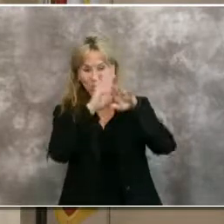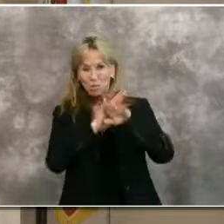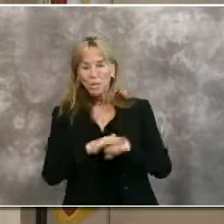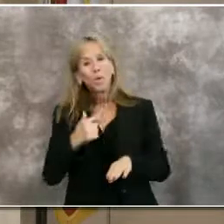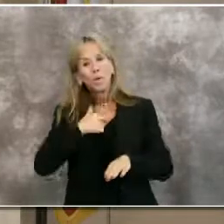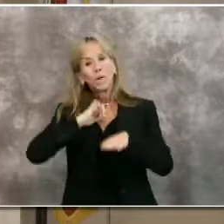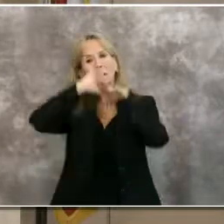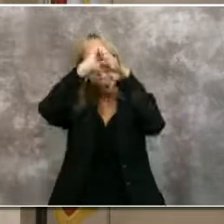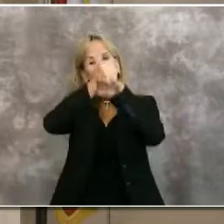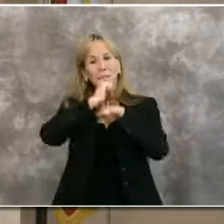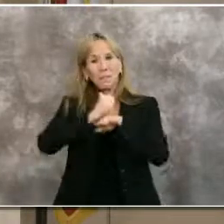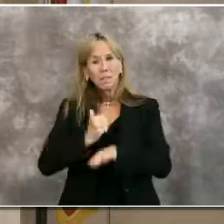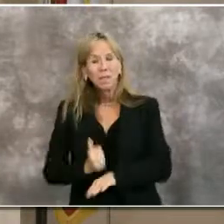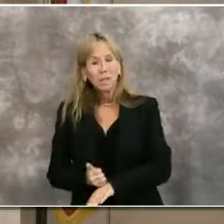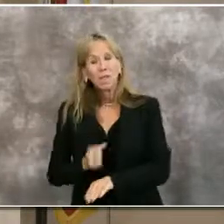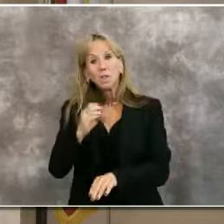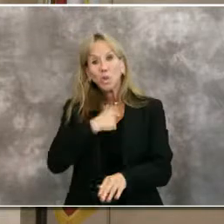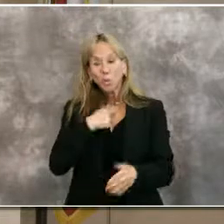so that